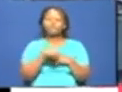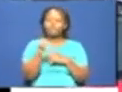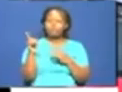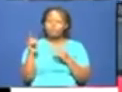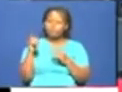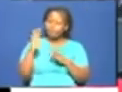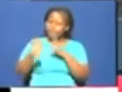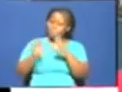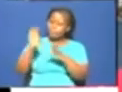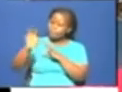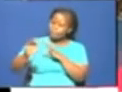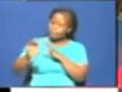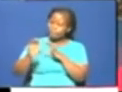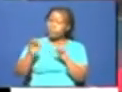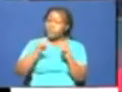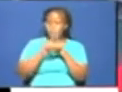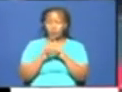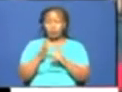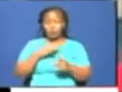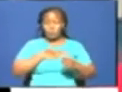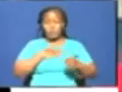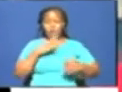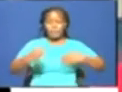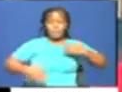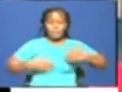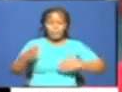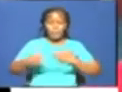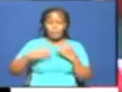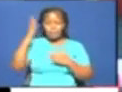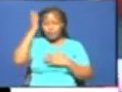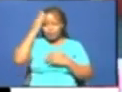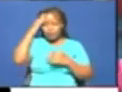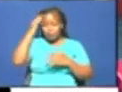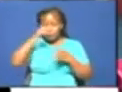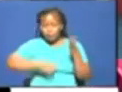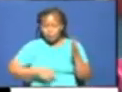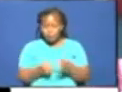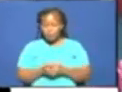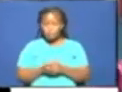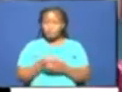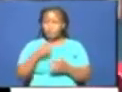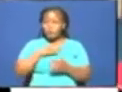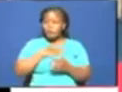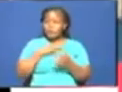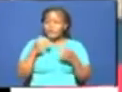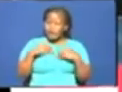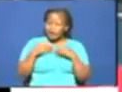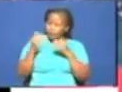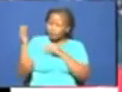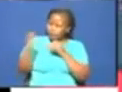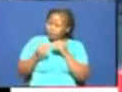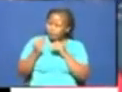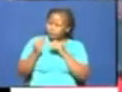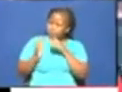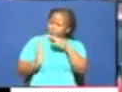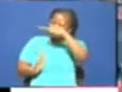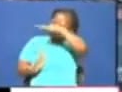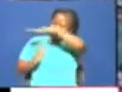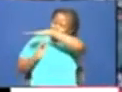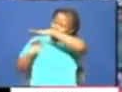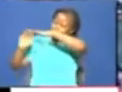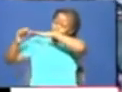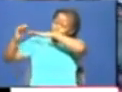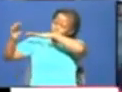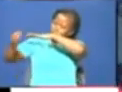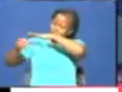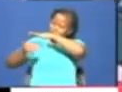On this, I'm happy to note that I've reached very close to the peak. I've seen the